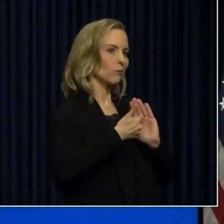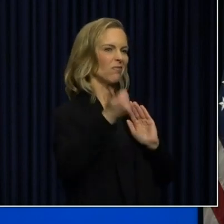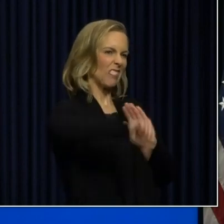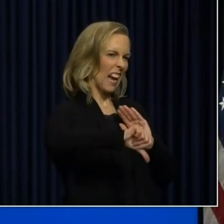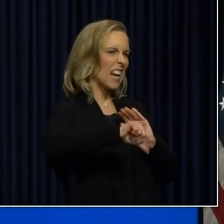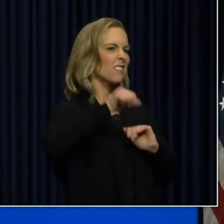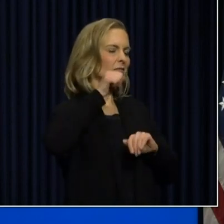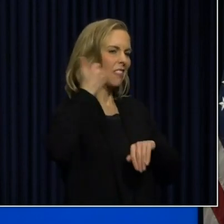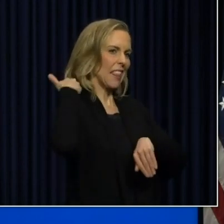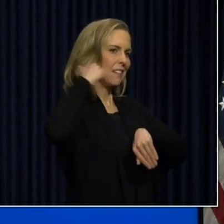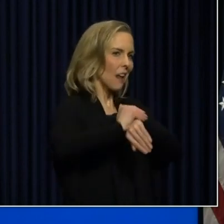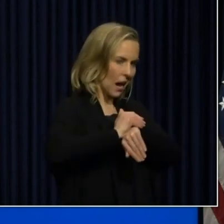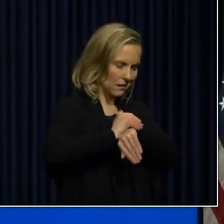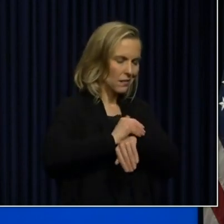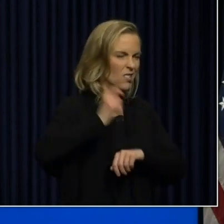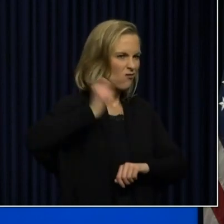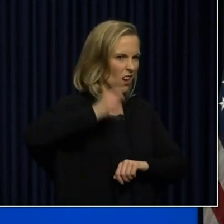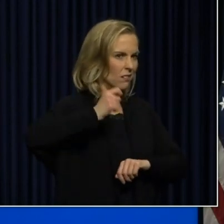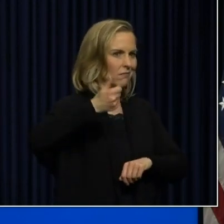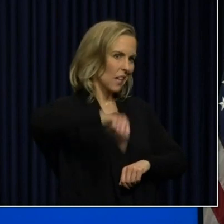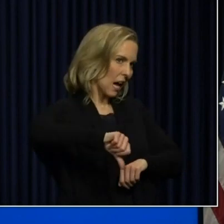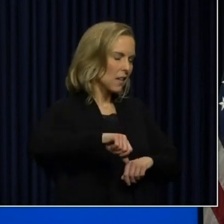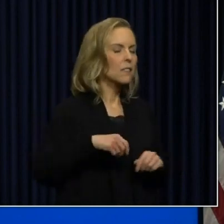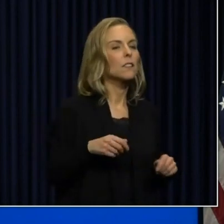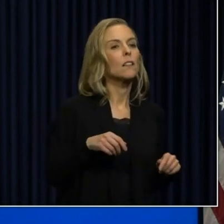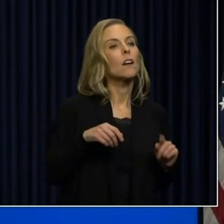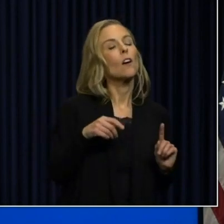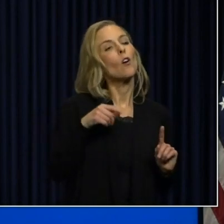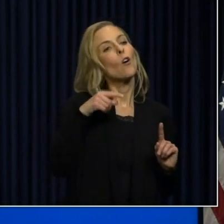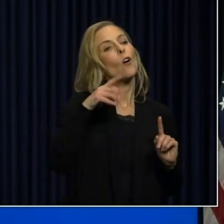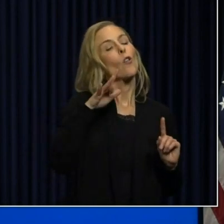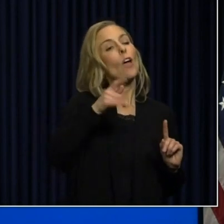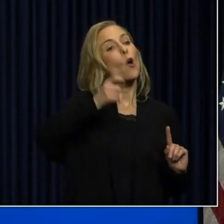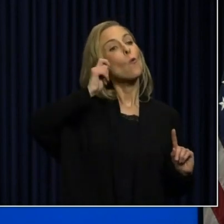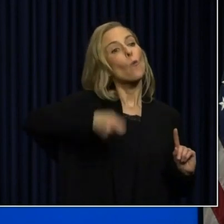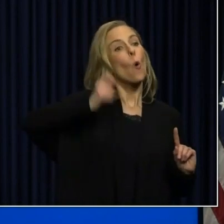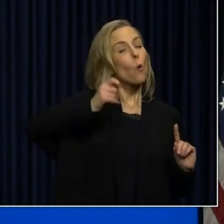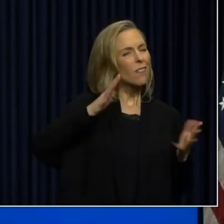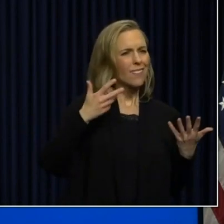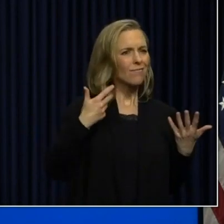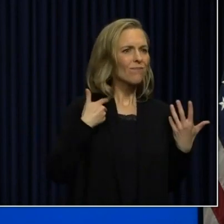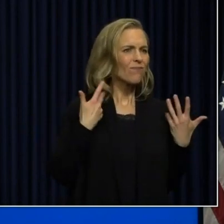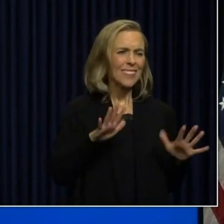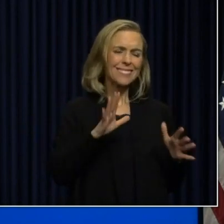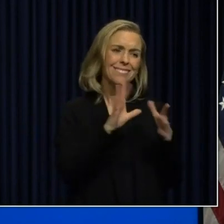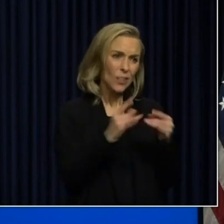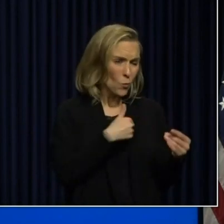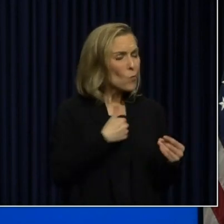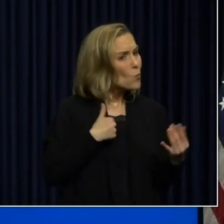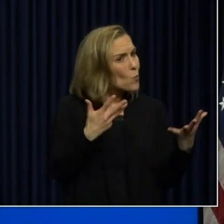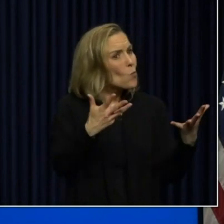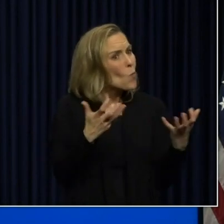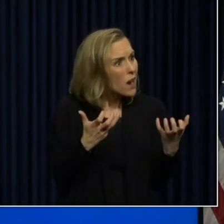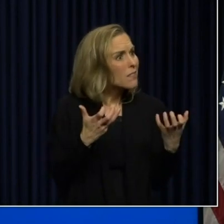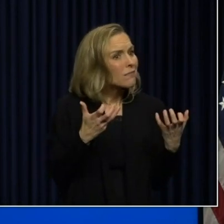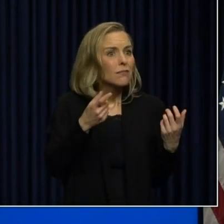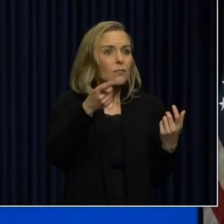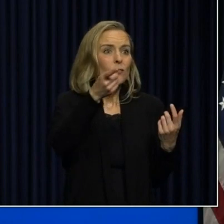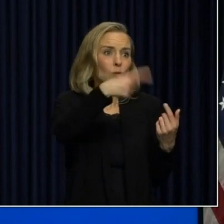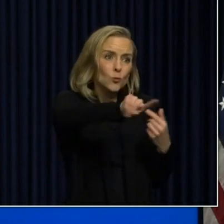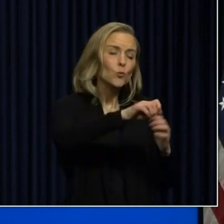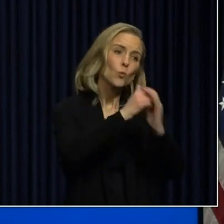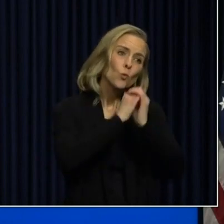night. The ruling fell along the lines that we've been saying. We want everybody to be able to